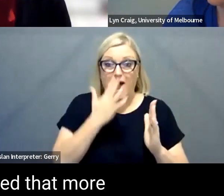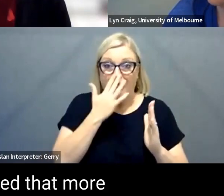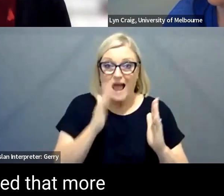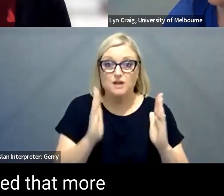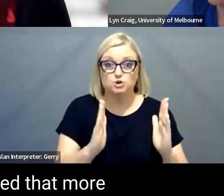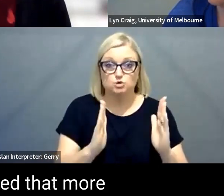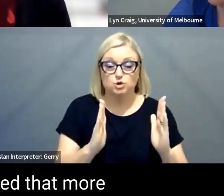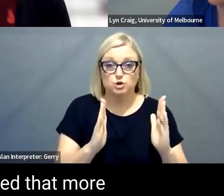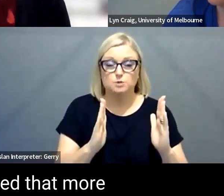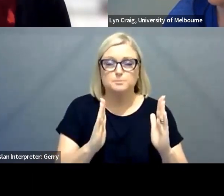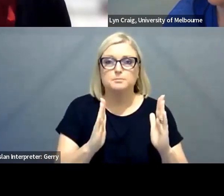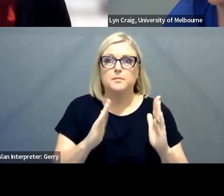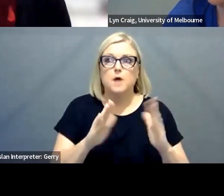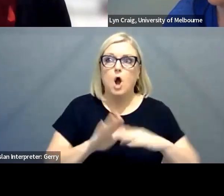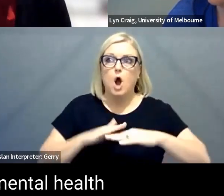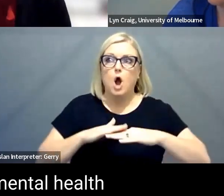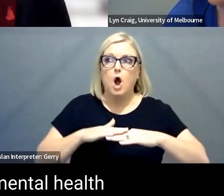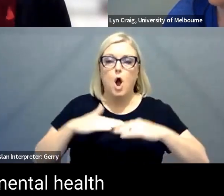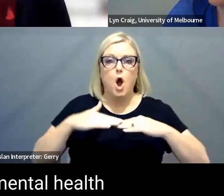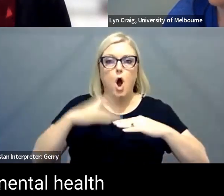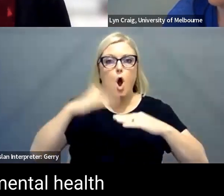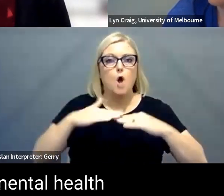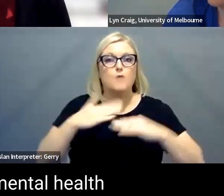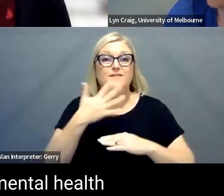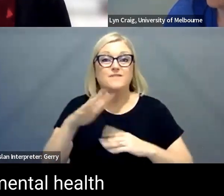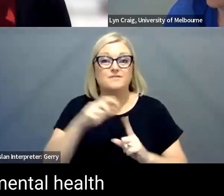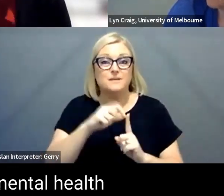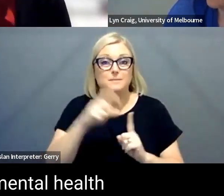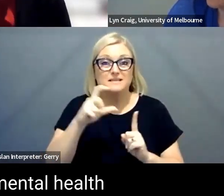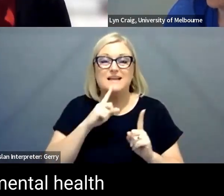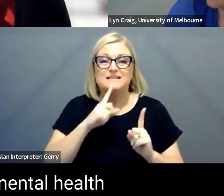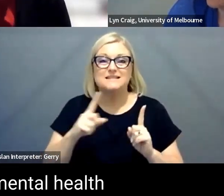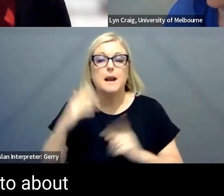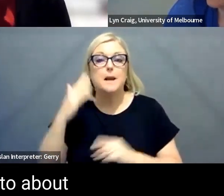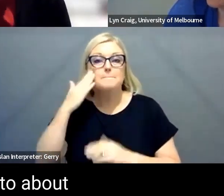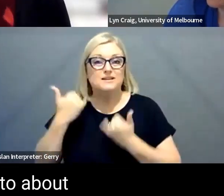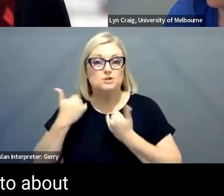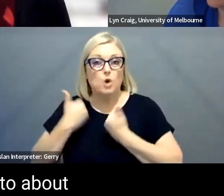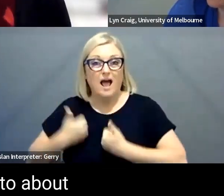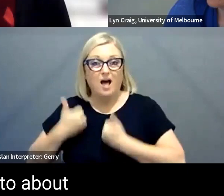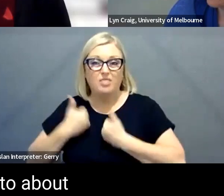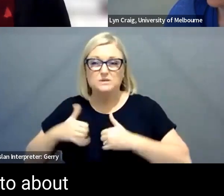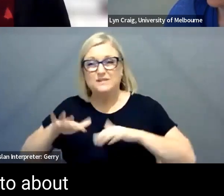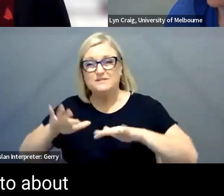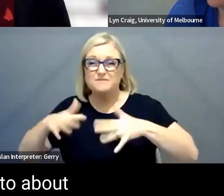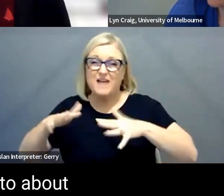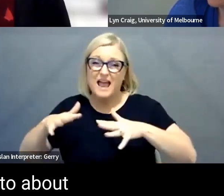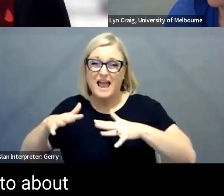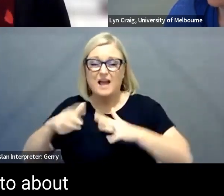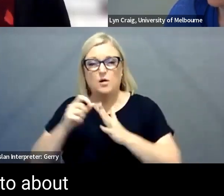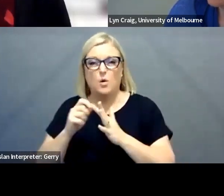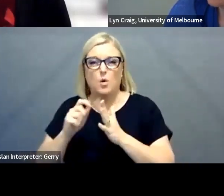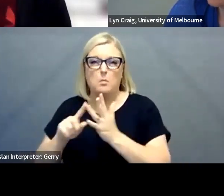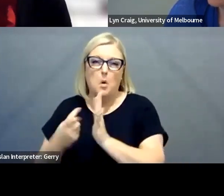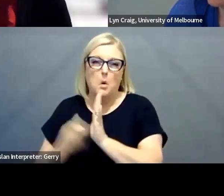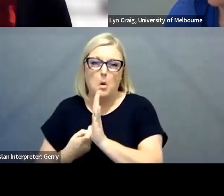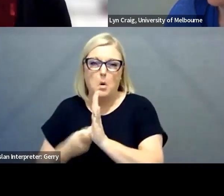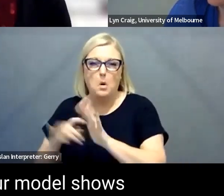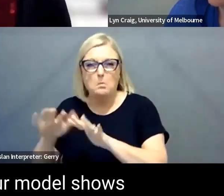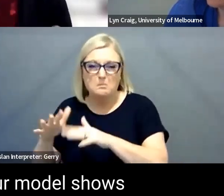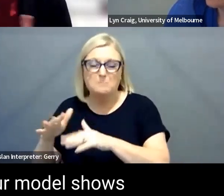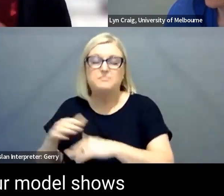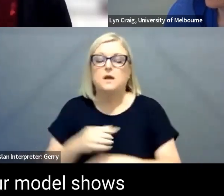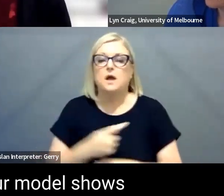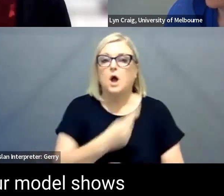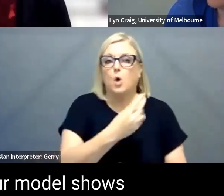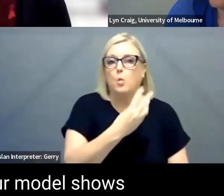more than half of young women reported their mental health as fair or poor, compared to about a third of young men.